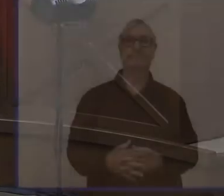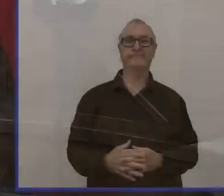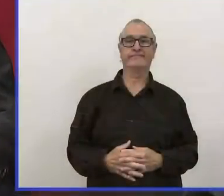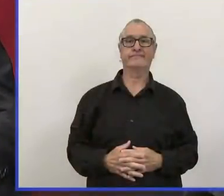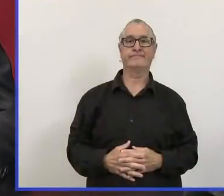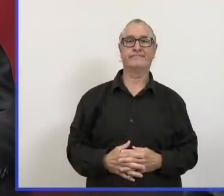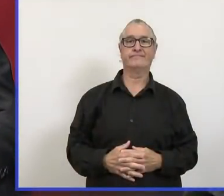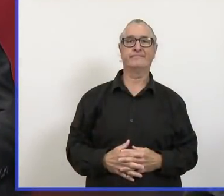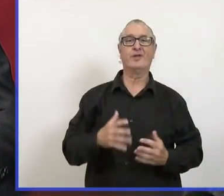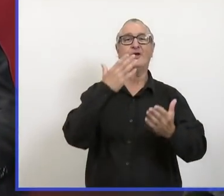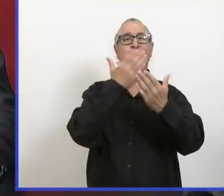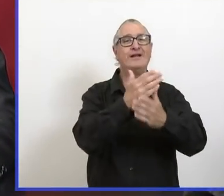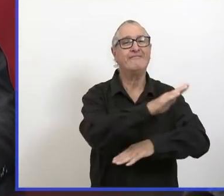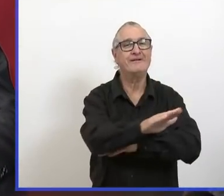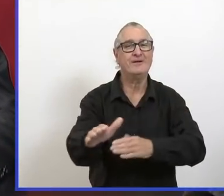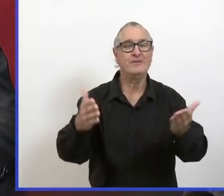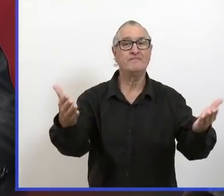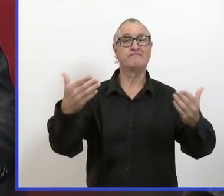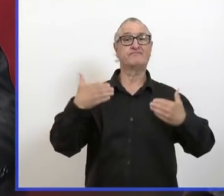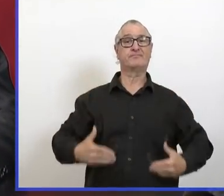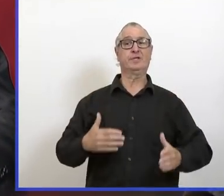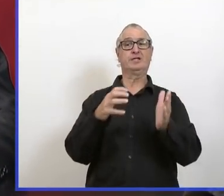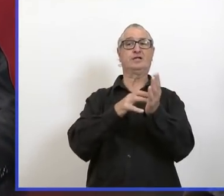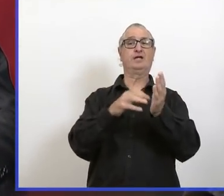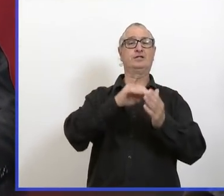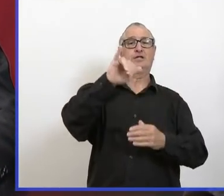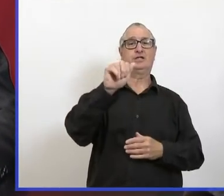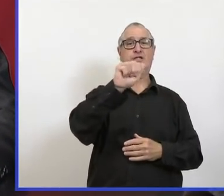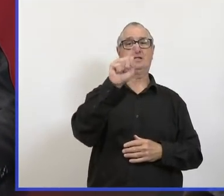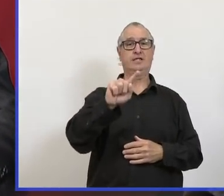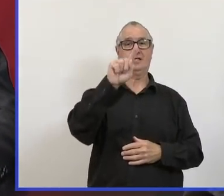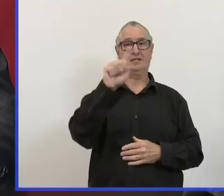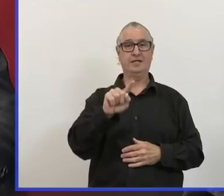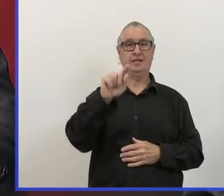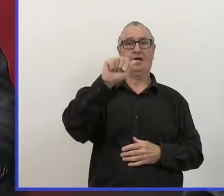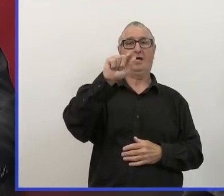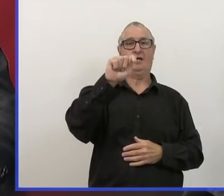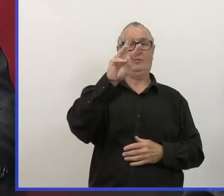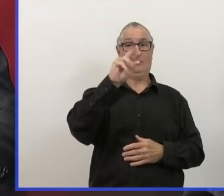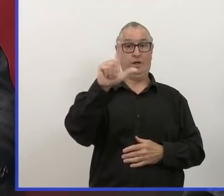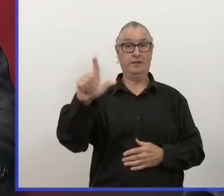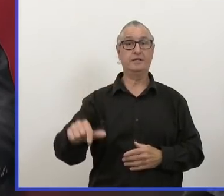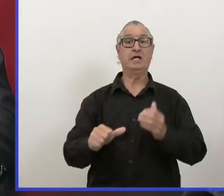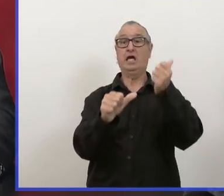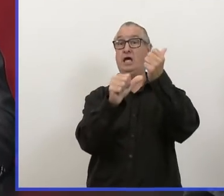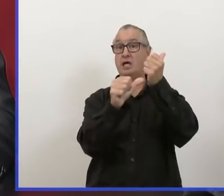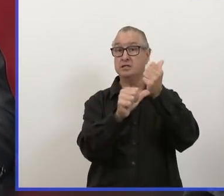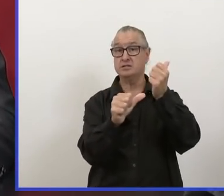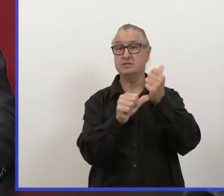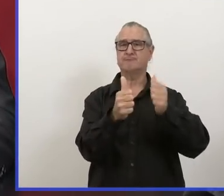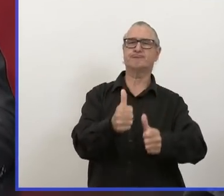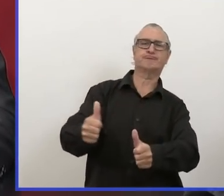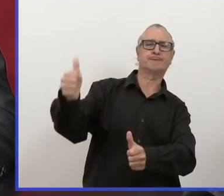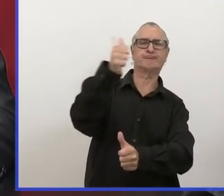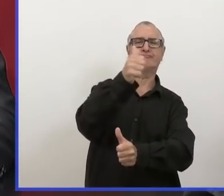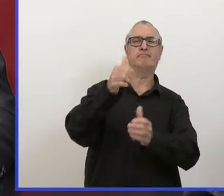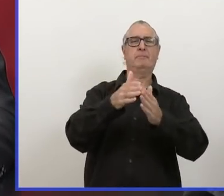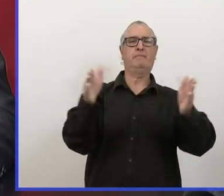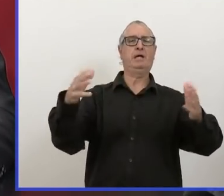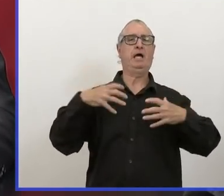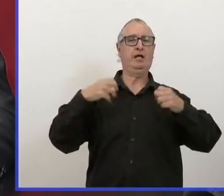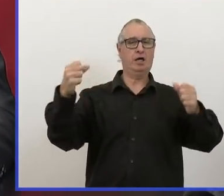Good afternoon. I'm Dr. Jaz Atwal, Deputy Chief Provincial Public Health Officer for Manitoba. Today, there are four additional deaths